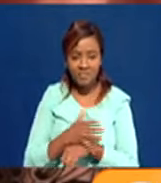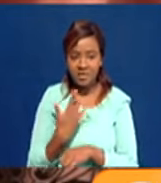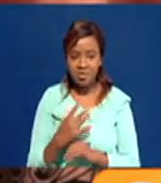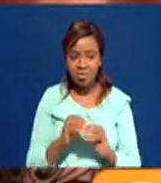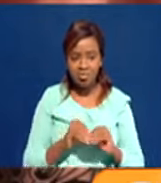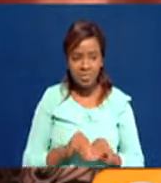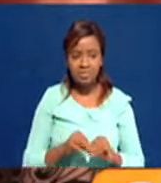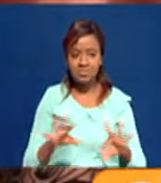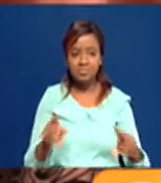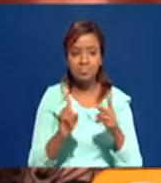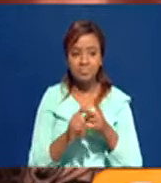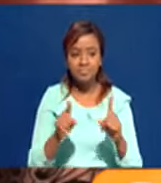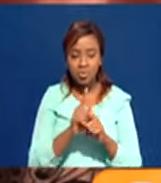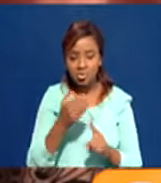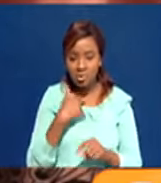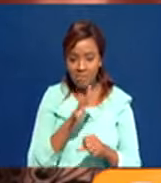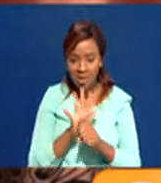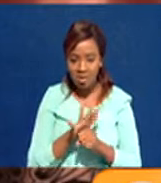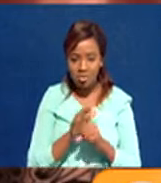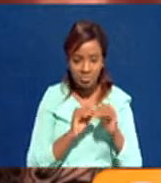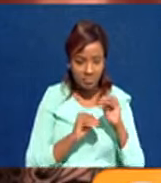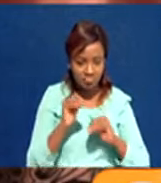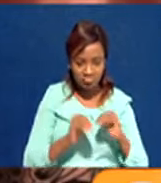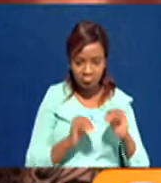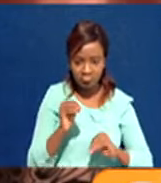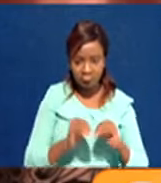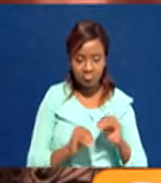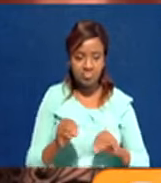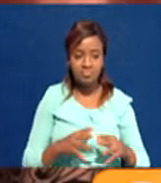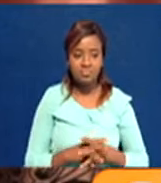system, there were a lot of